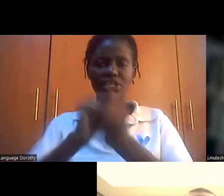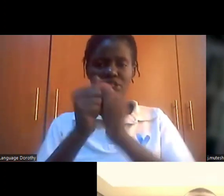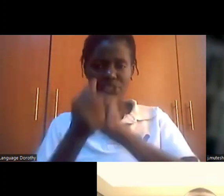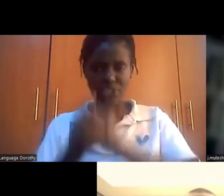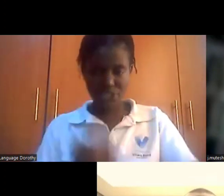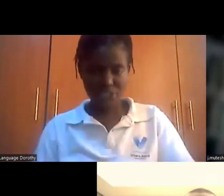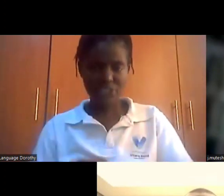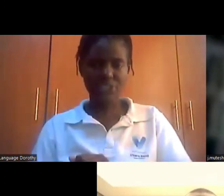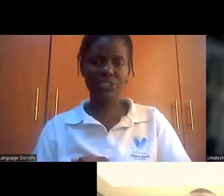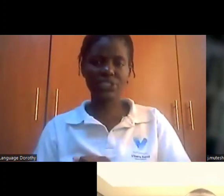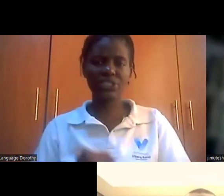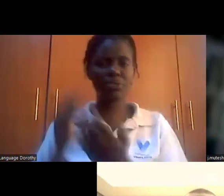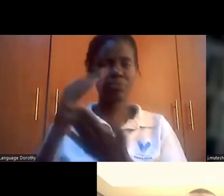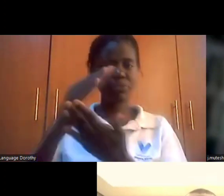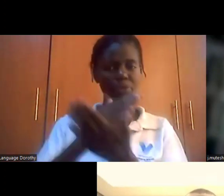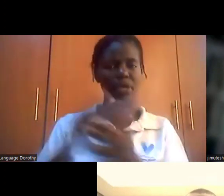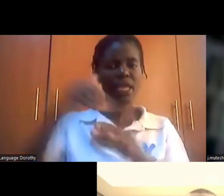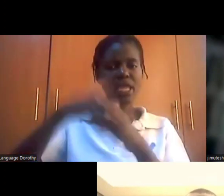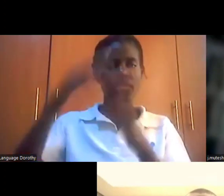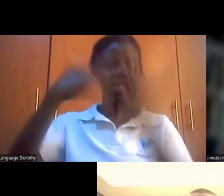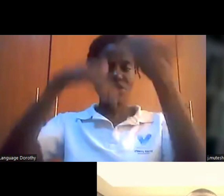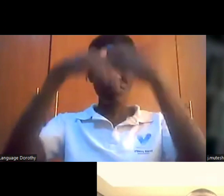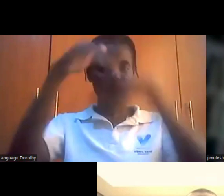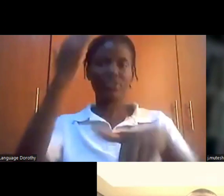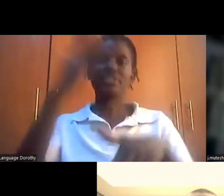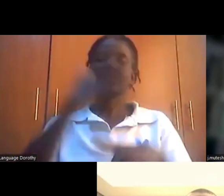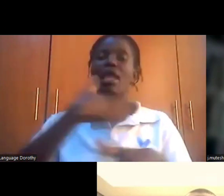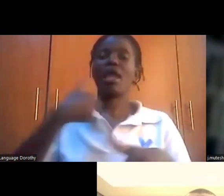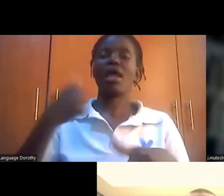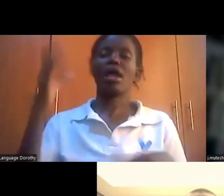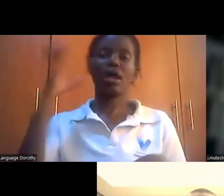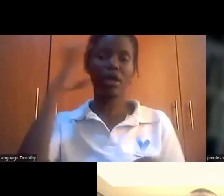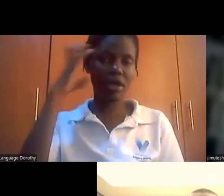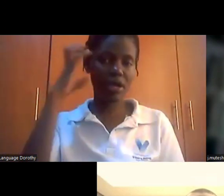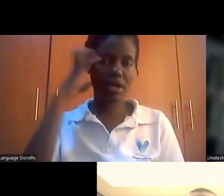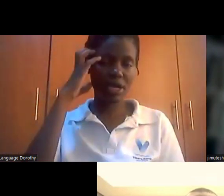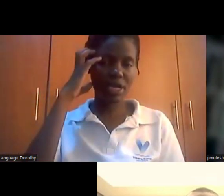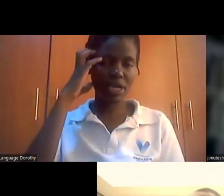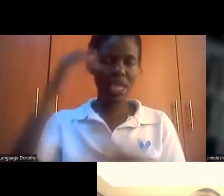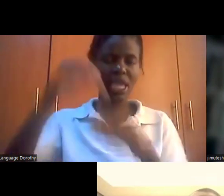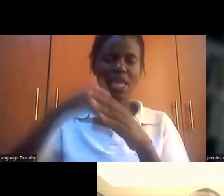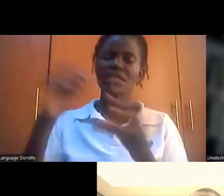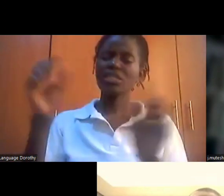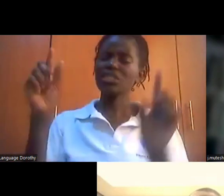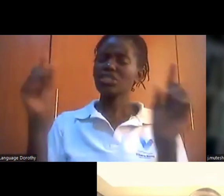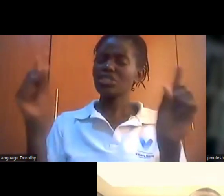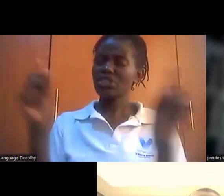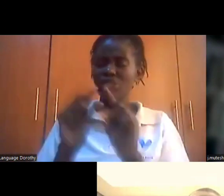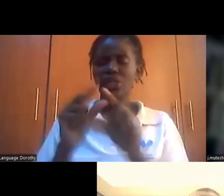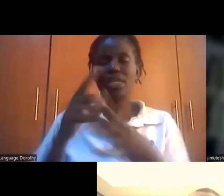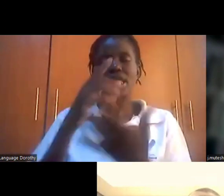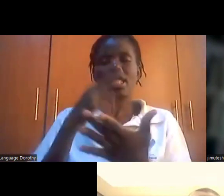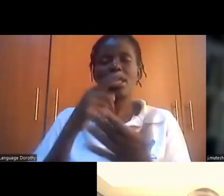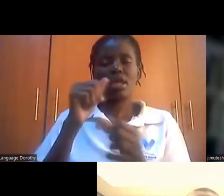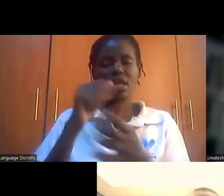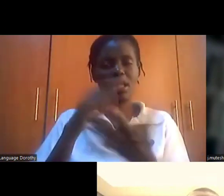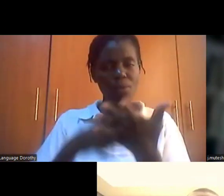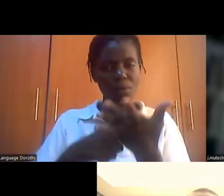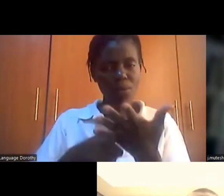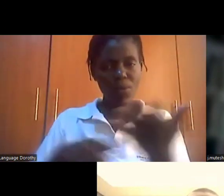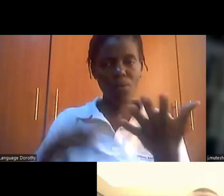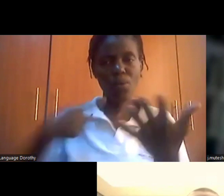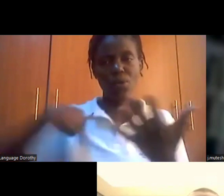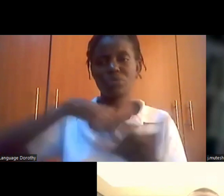and colleges. So in a nutshell, that is what we do. And although over and above that, we also undertook a desk